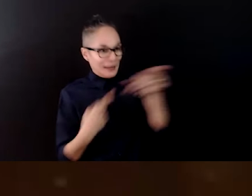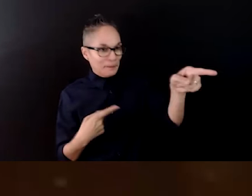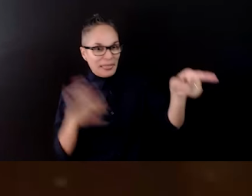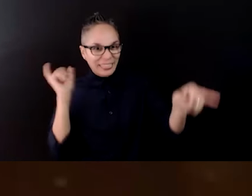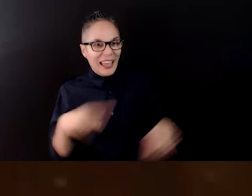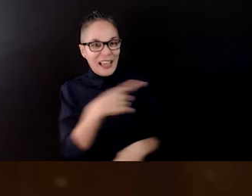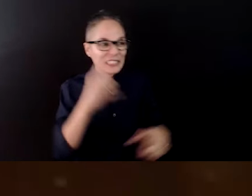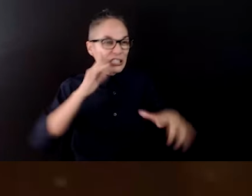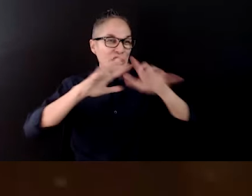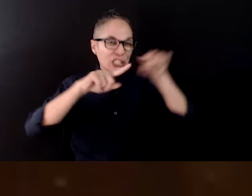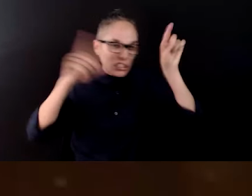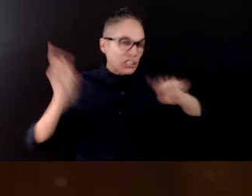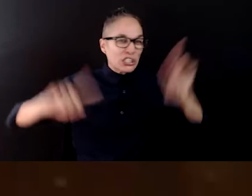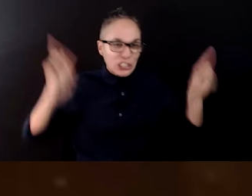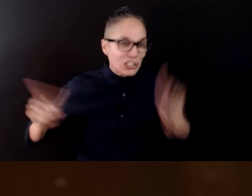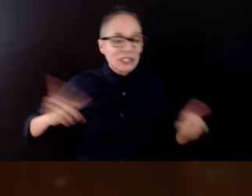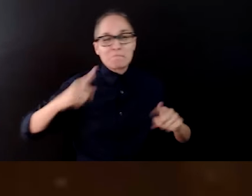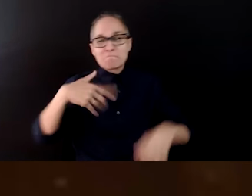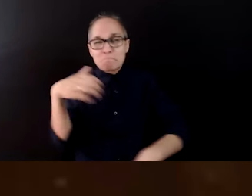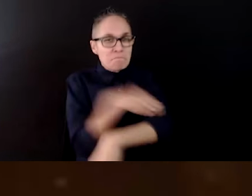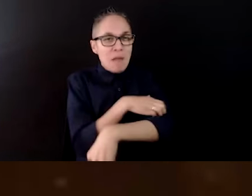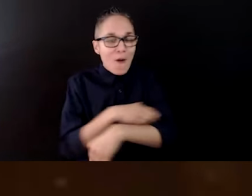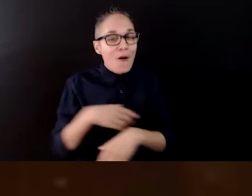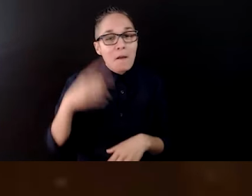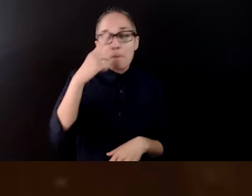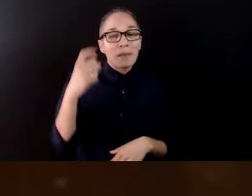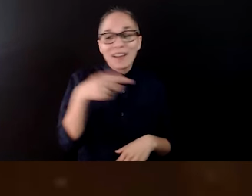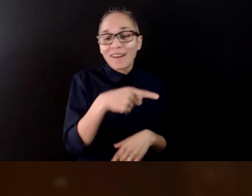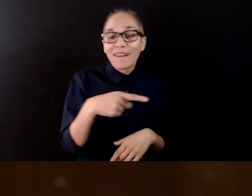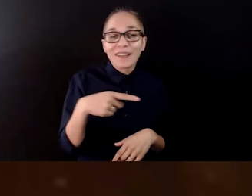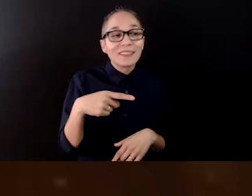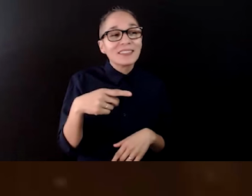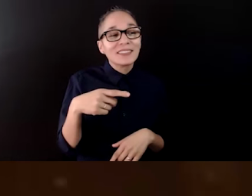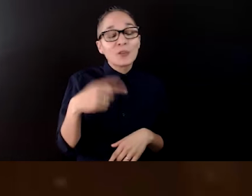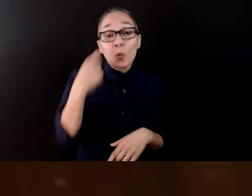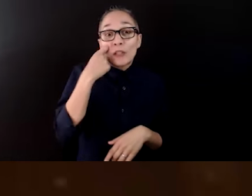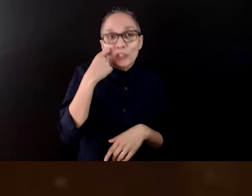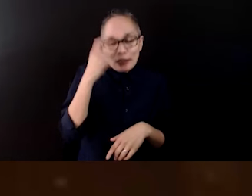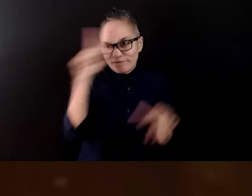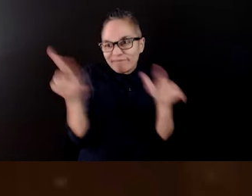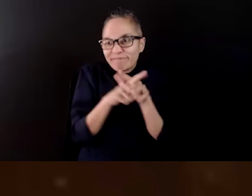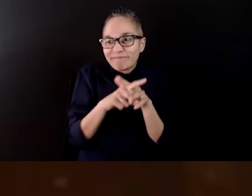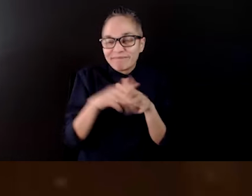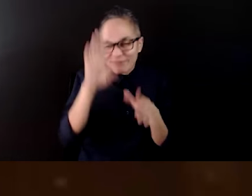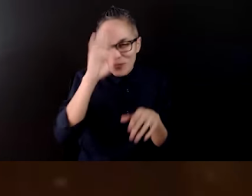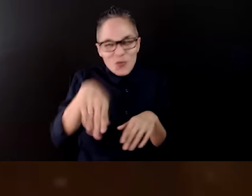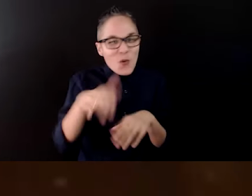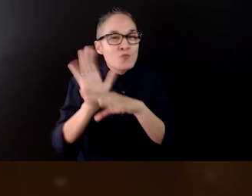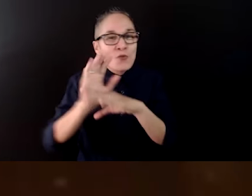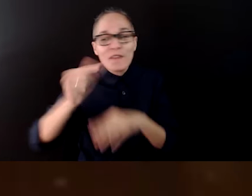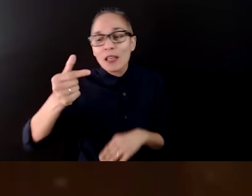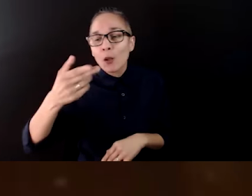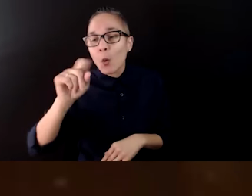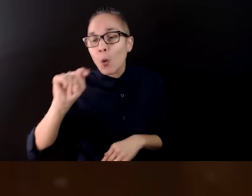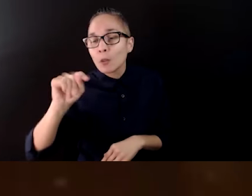So extra bonus power. We did not, because we just got the Ghostbusters theme idea like 2 weeks ago. We were like, we need to